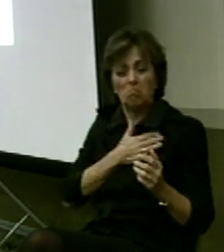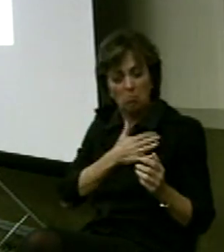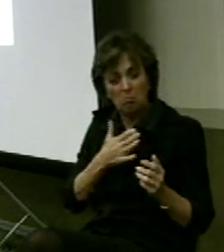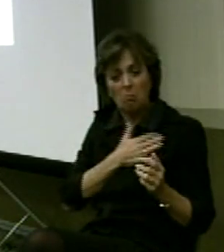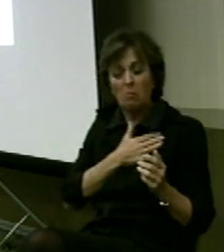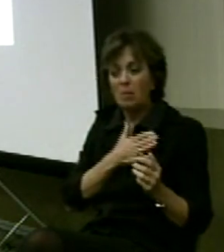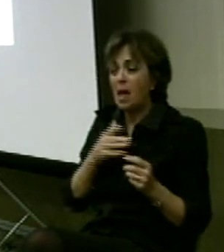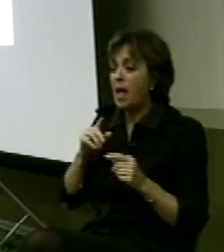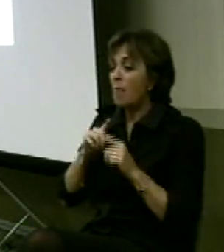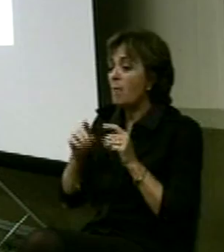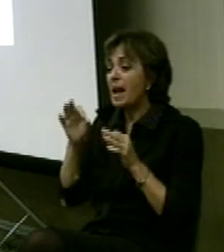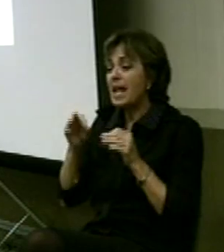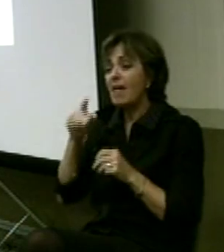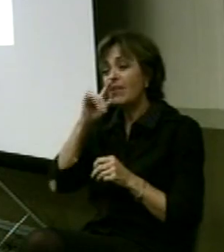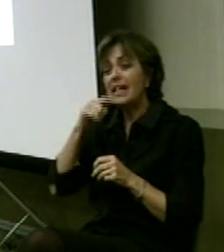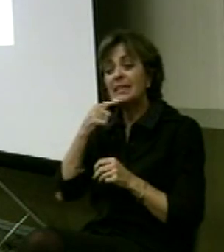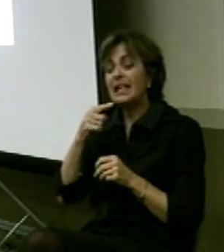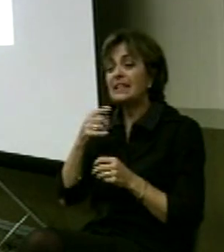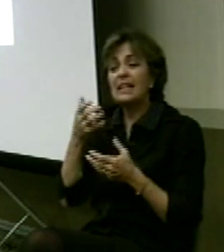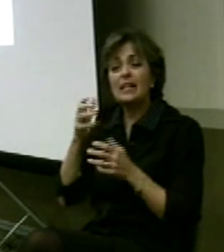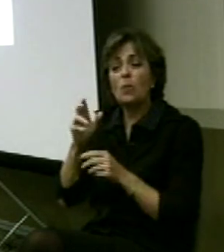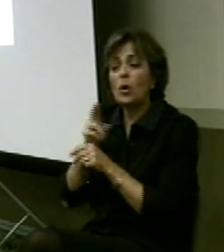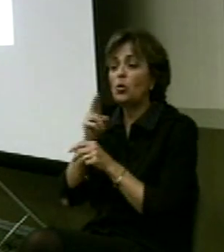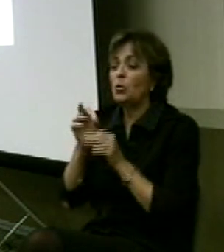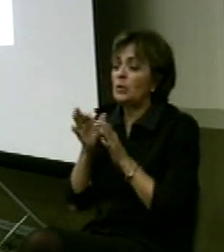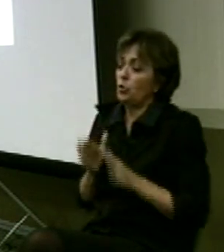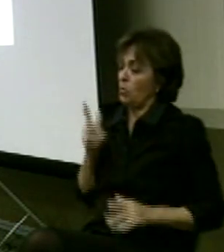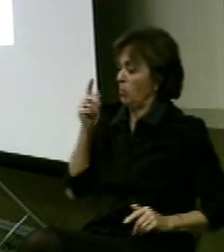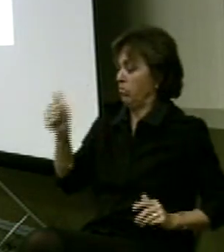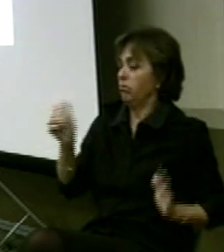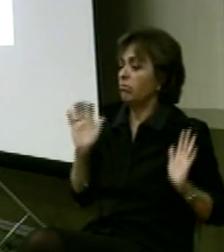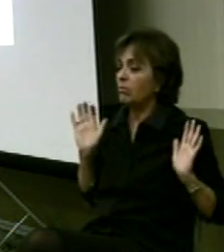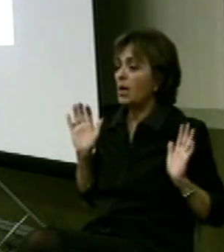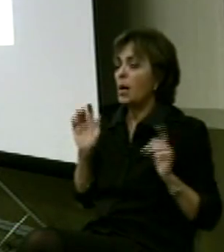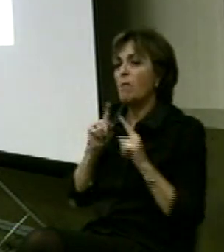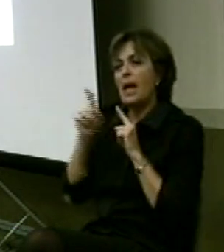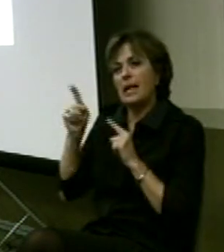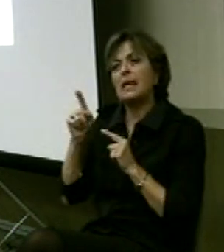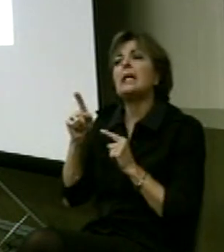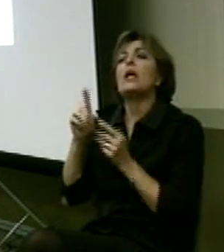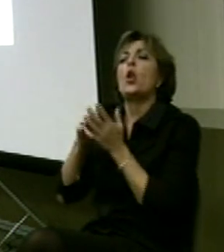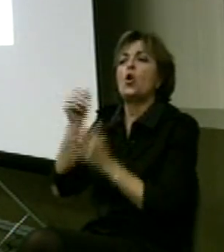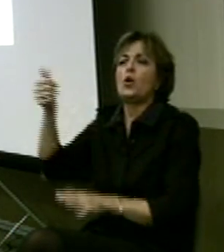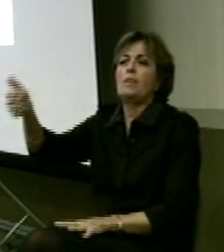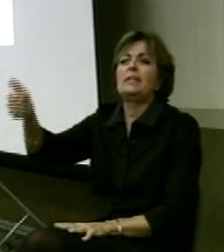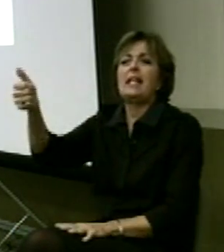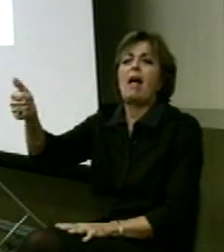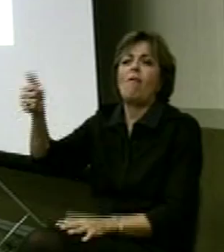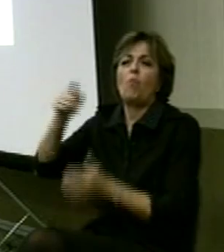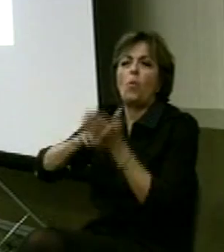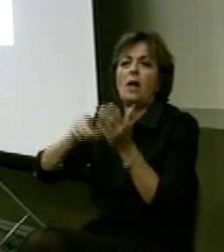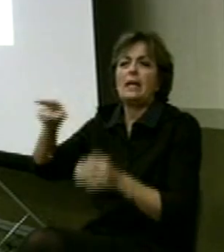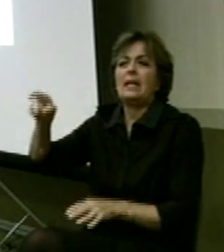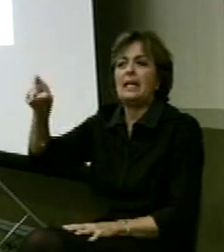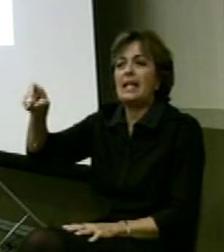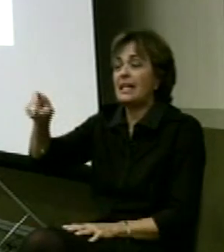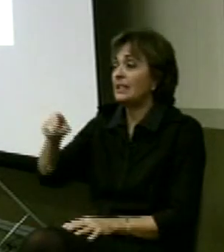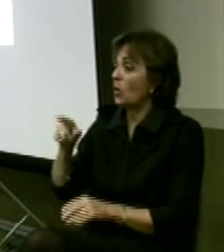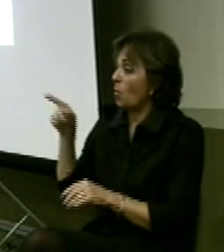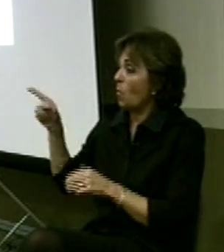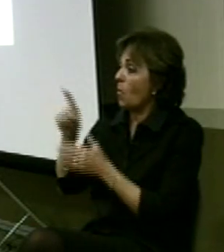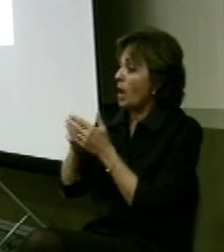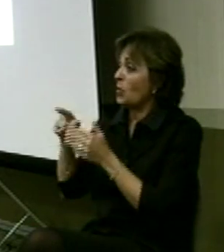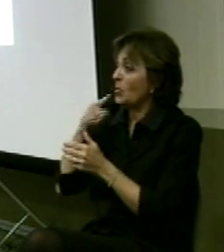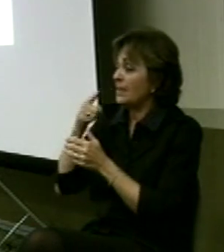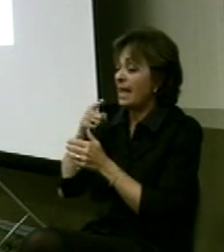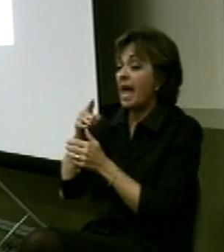fight a kid if he's going to tell me he's not going to use an interpreter all the time. But he learned it for himself. So to me, in your scenario, what you said the